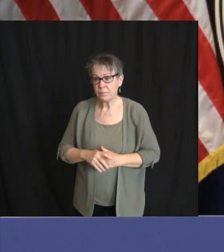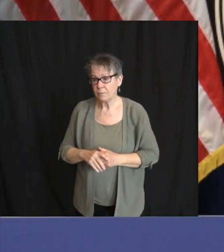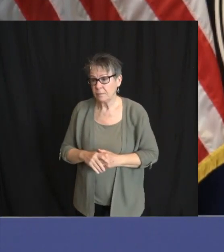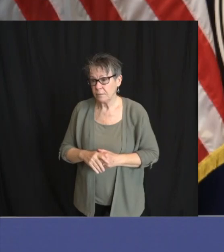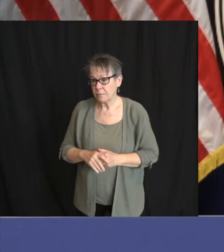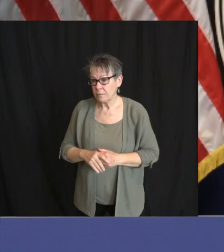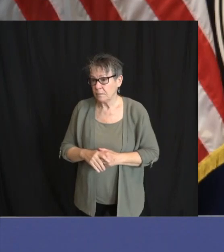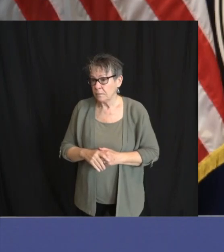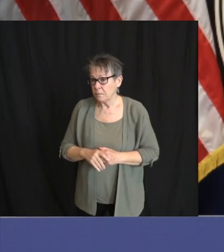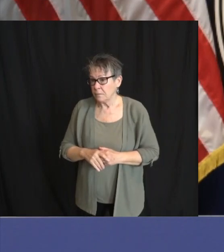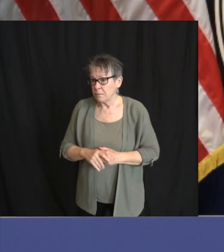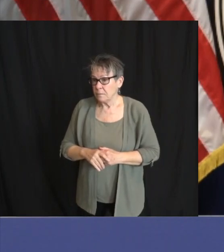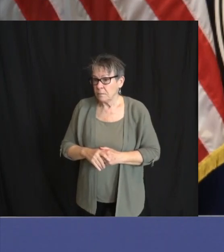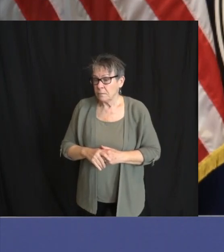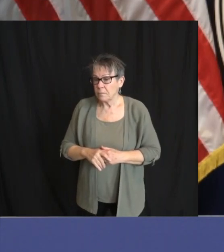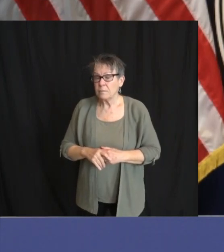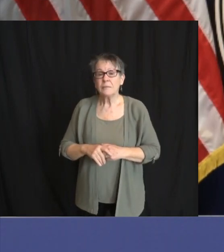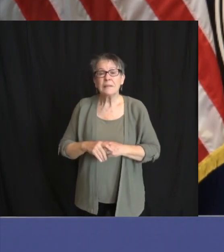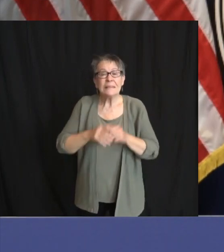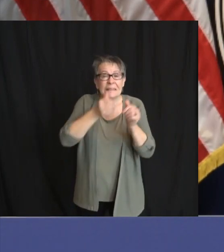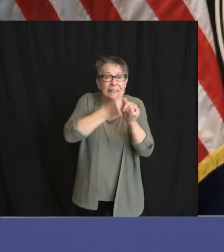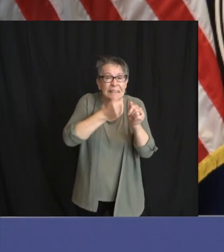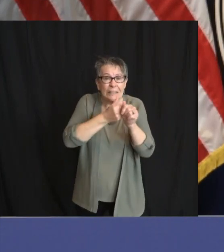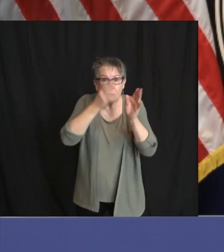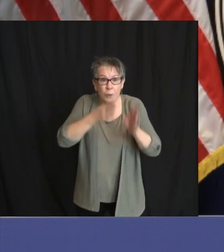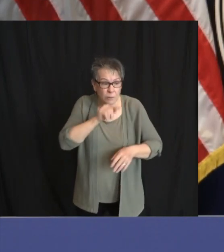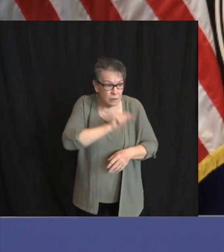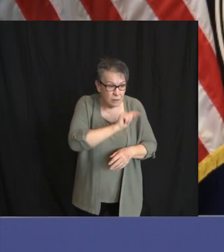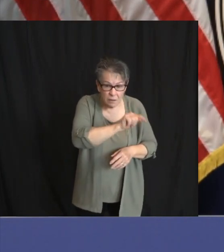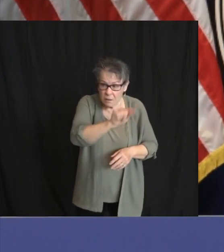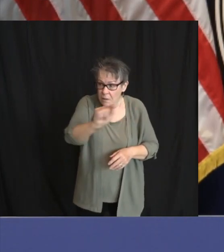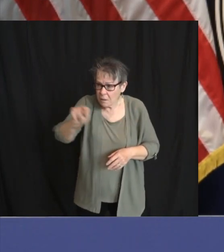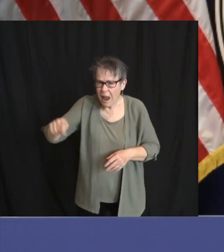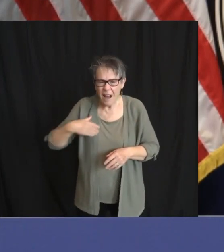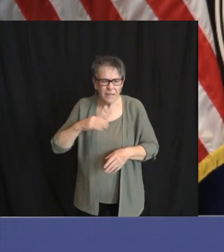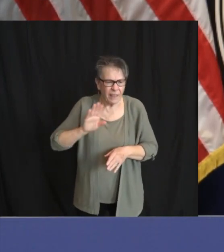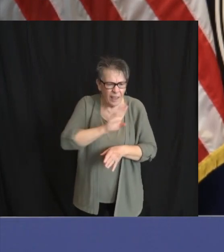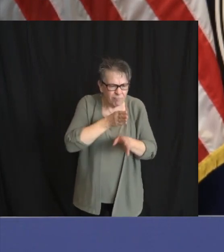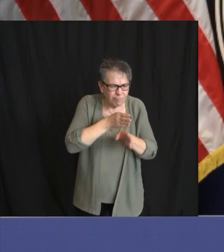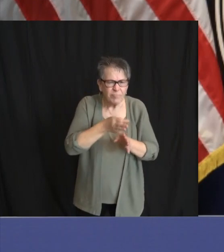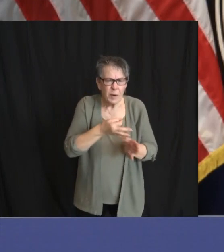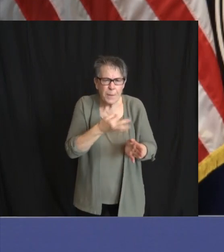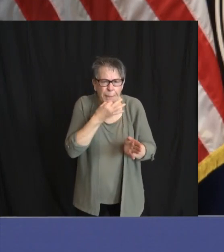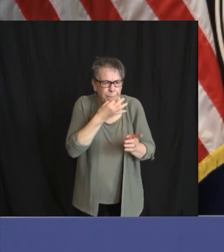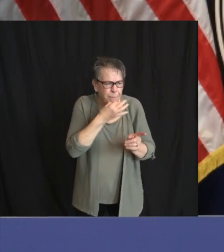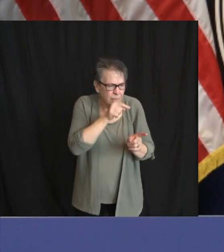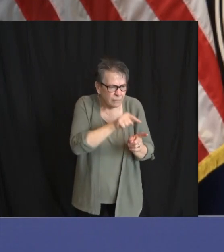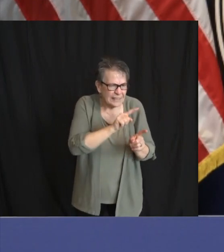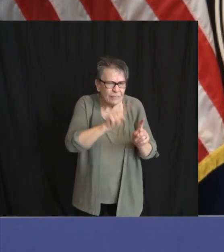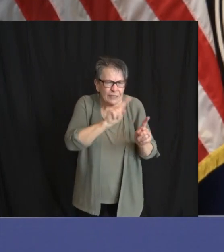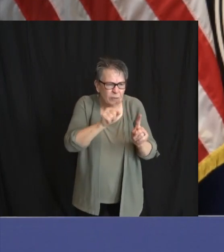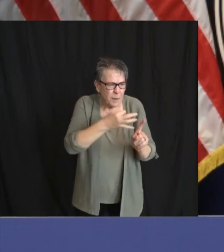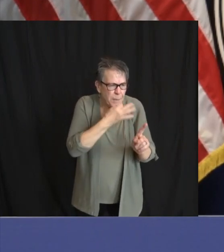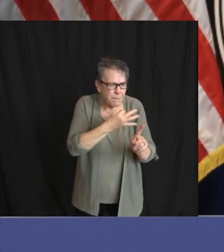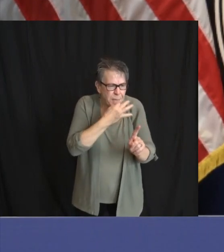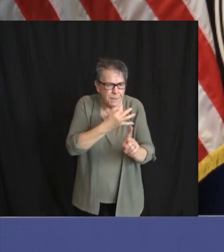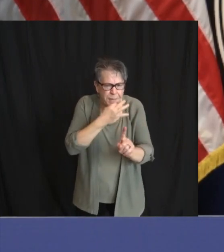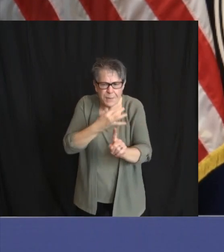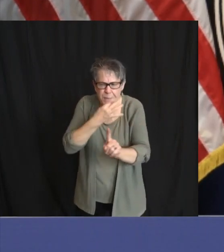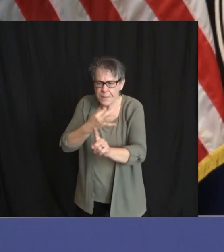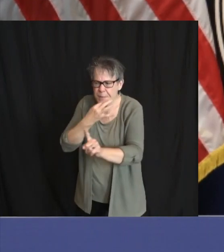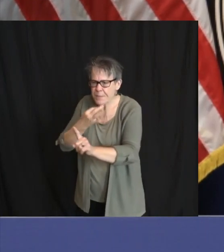Evie's bias is obviously in the arts, and we want to make sure we're not just America's leading STEM state, but continue to be America's